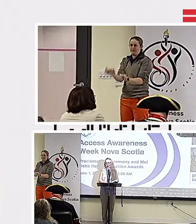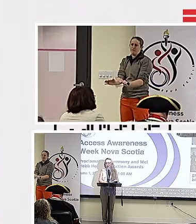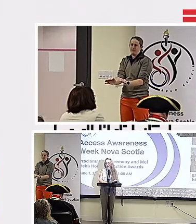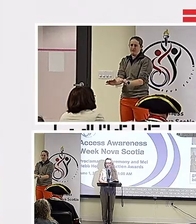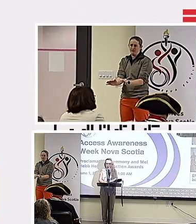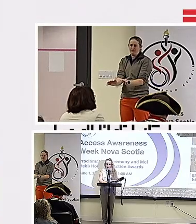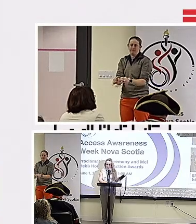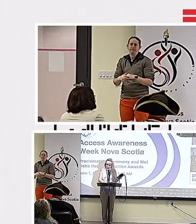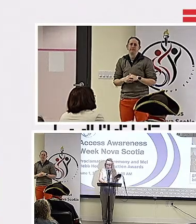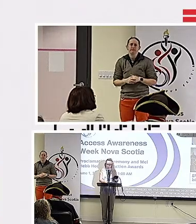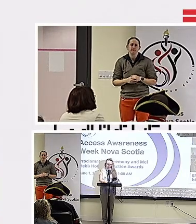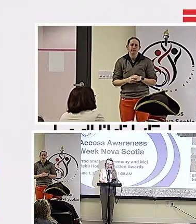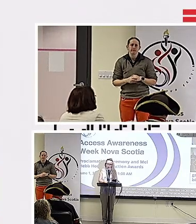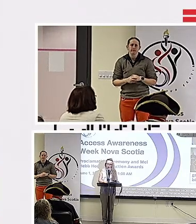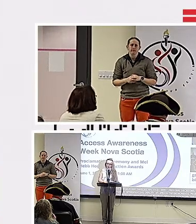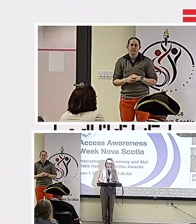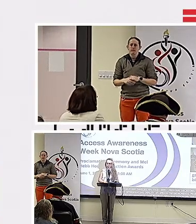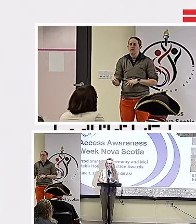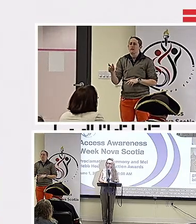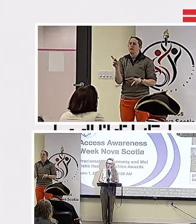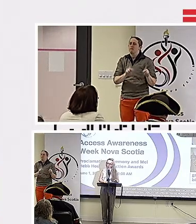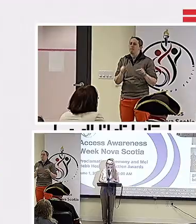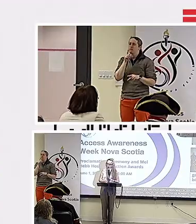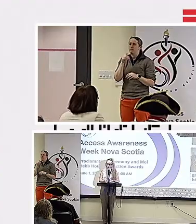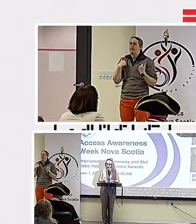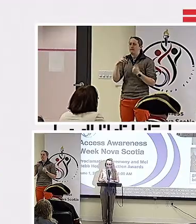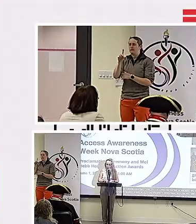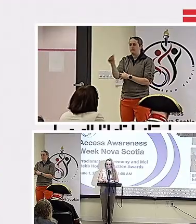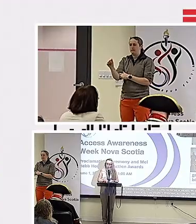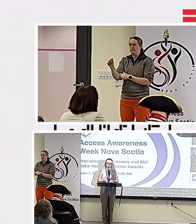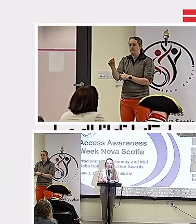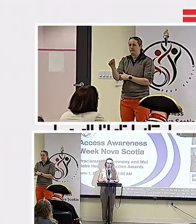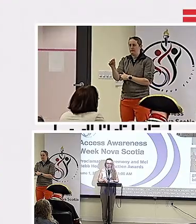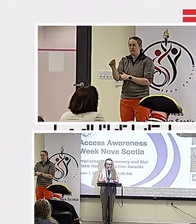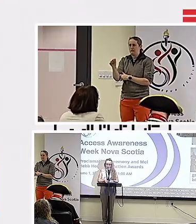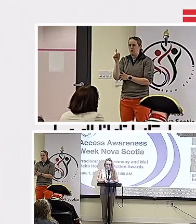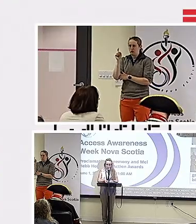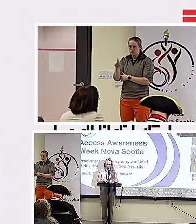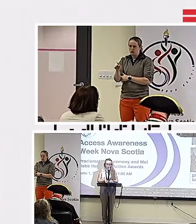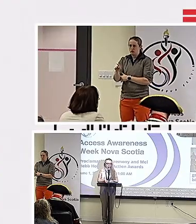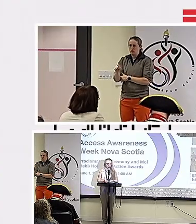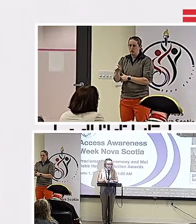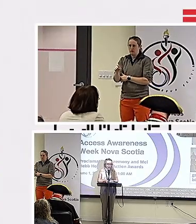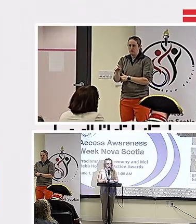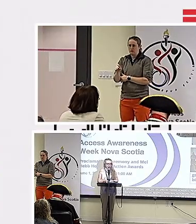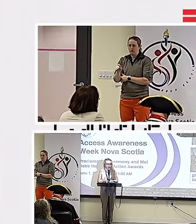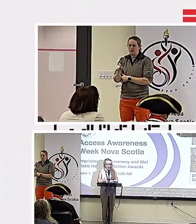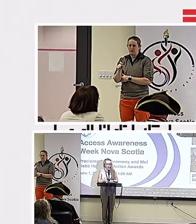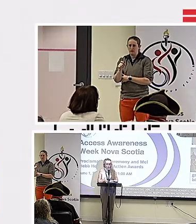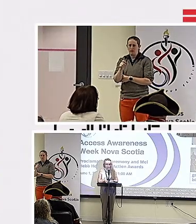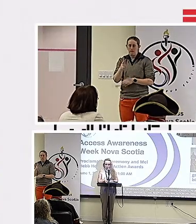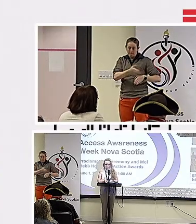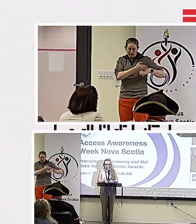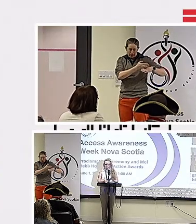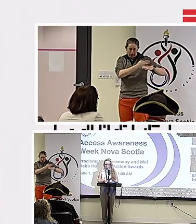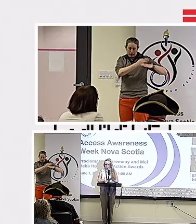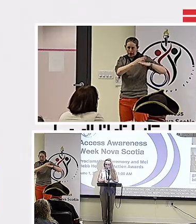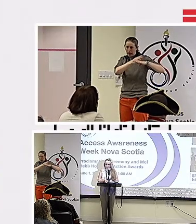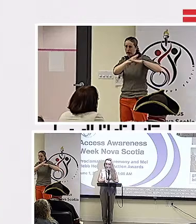People with disabilities must never be placed in a position where unmet needs or barriers to